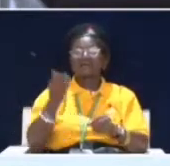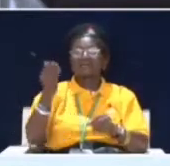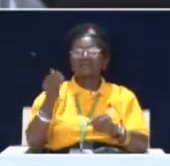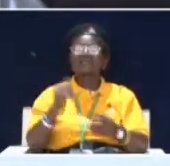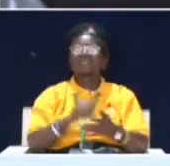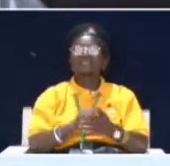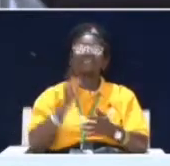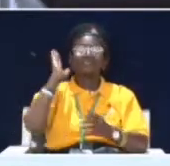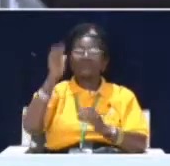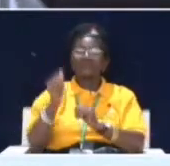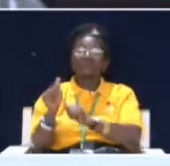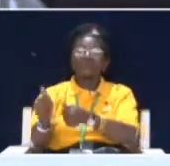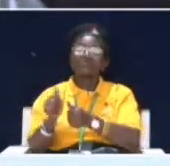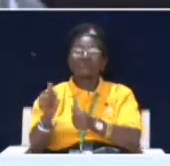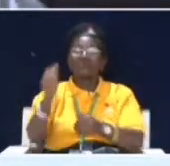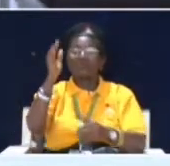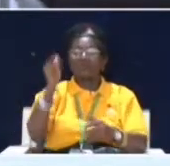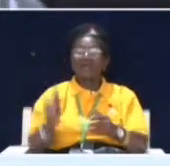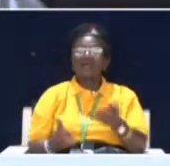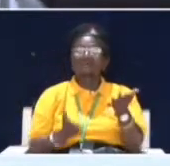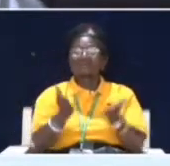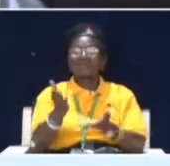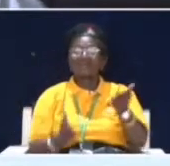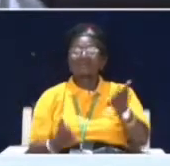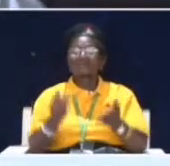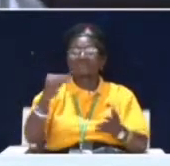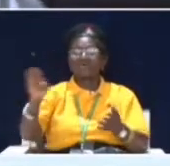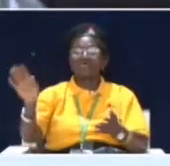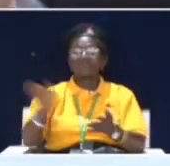songs by our